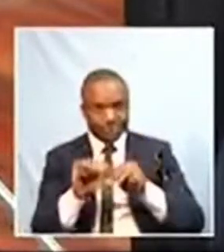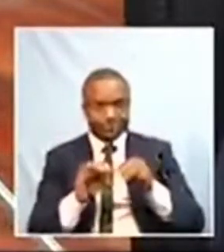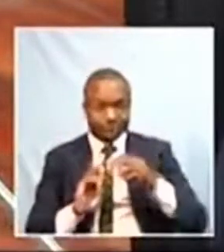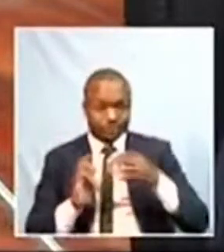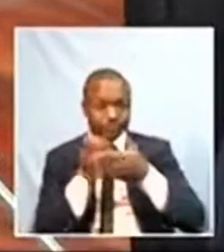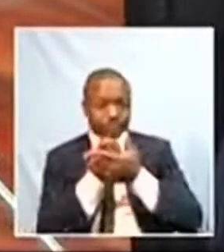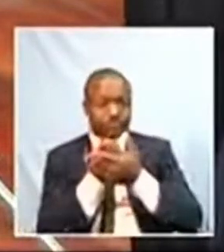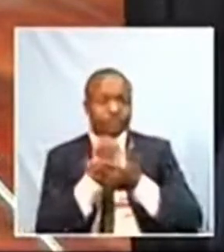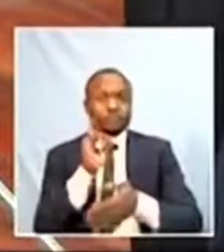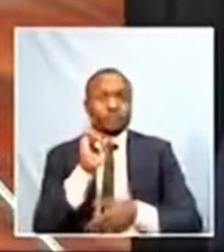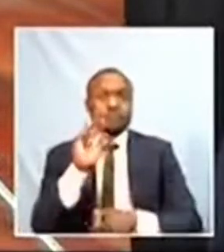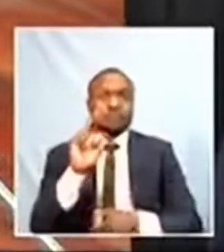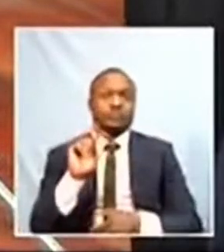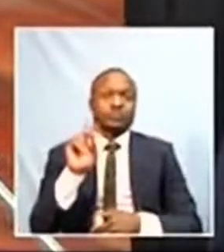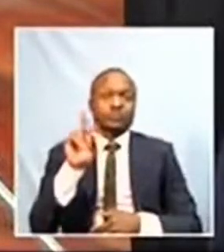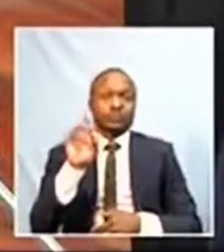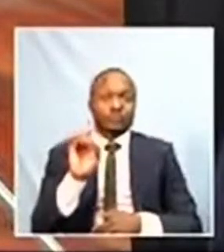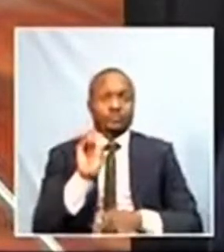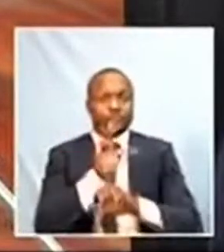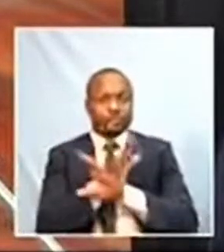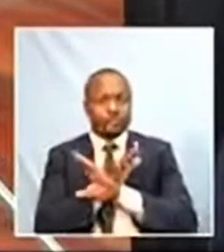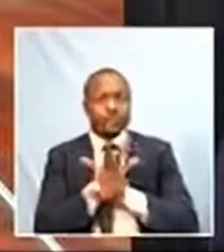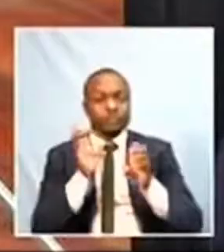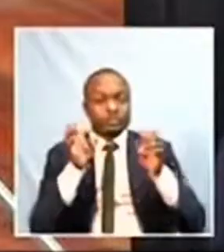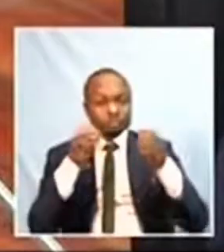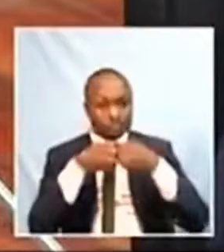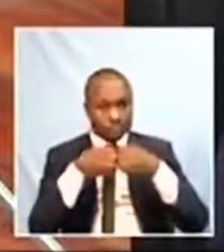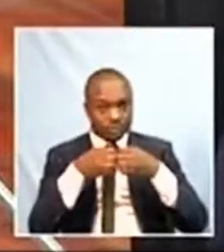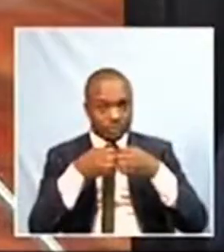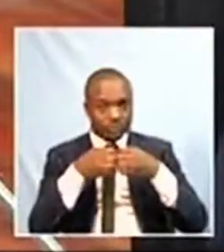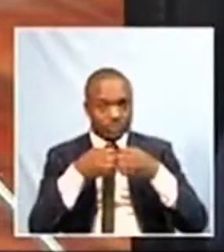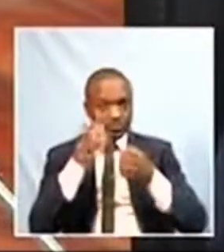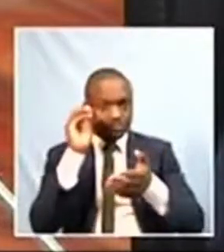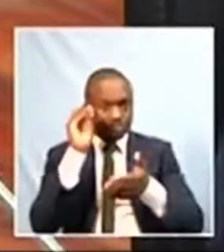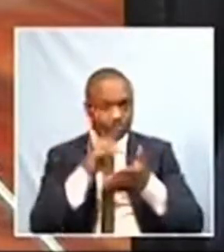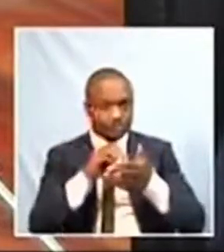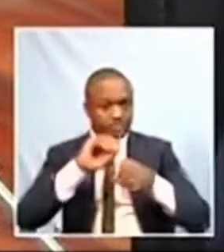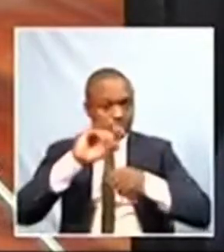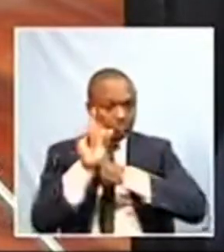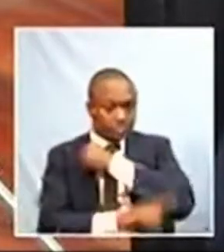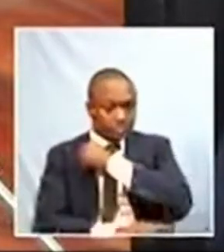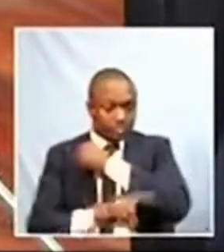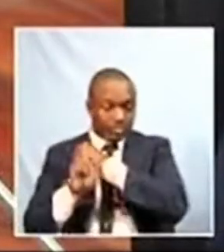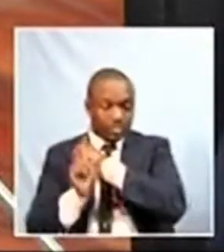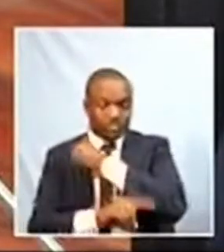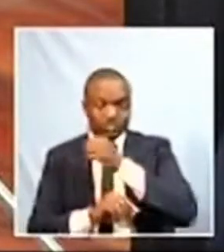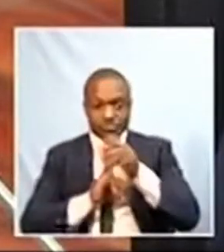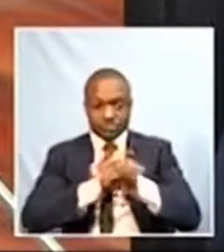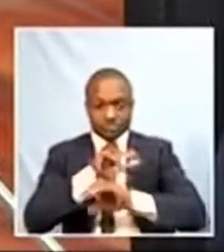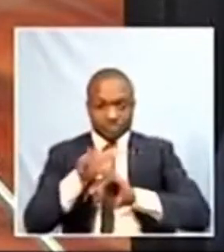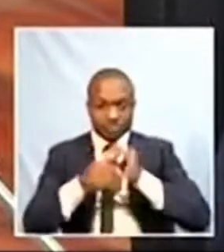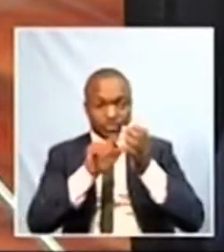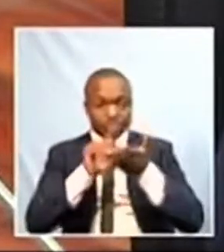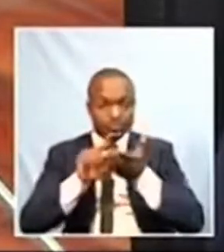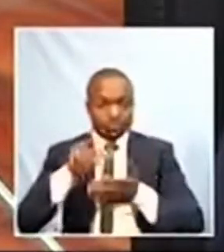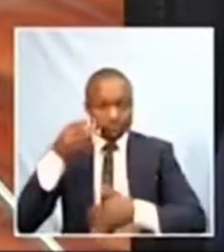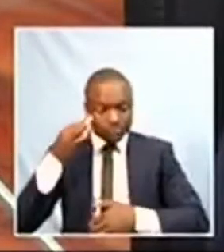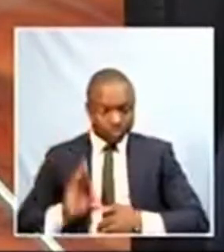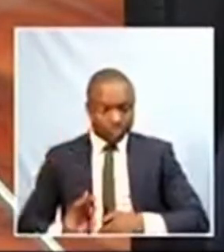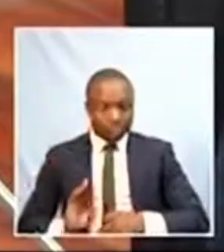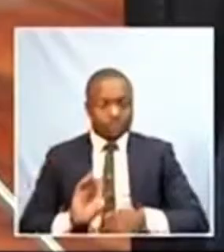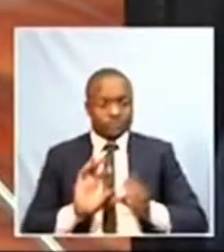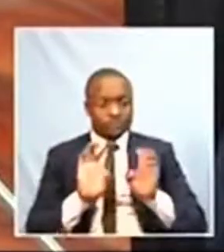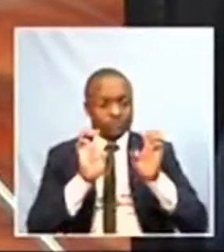engaged Indo-Zambia Bank to effect penalties on all loan beneficiaries in question, and the bank